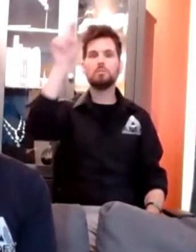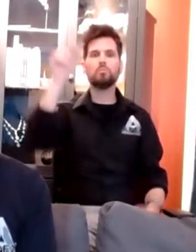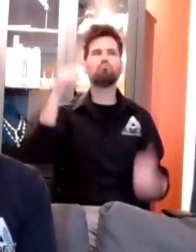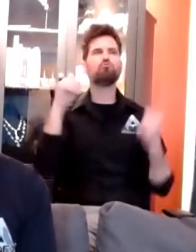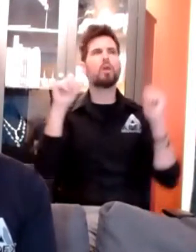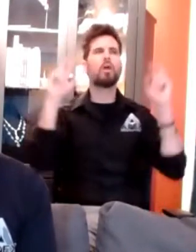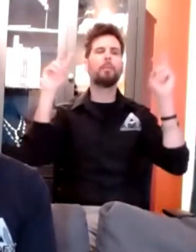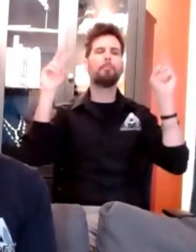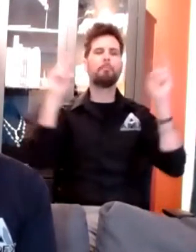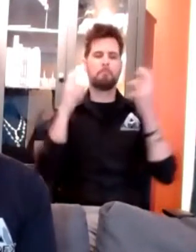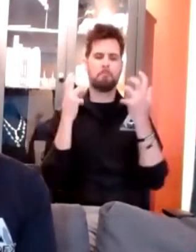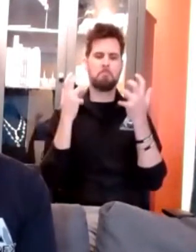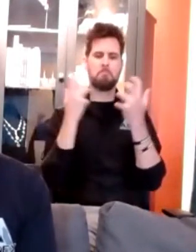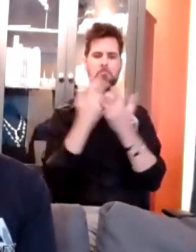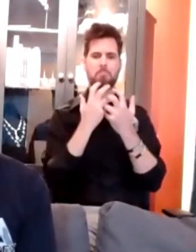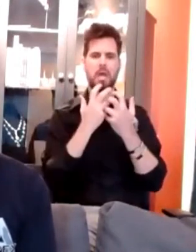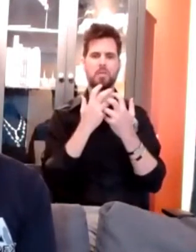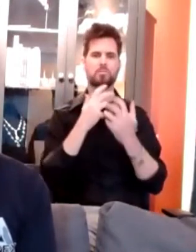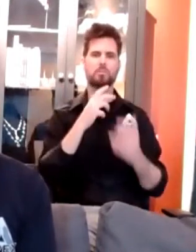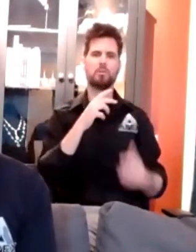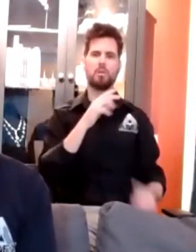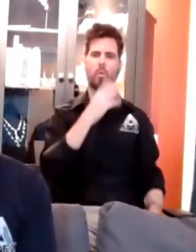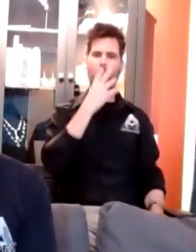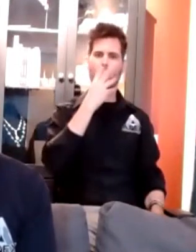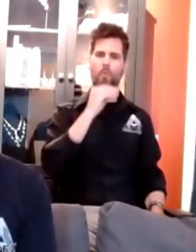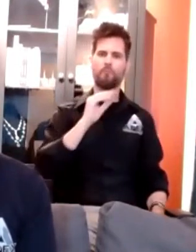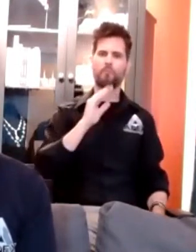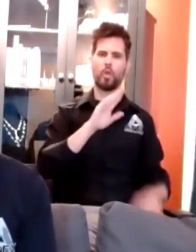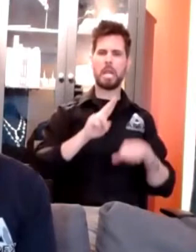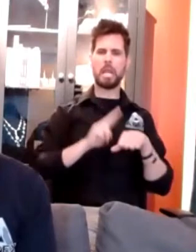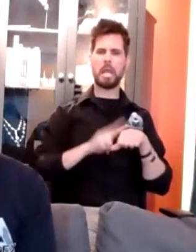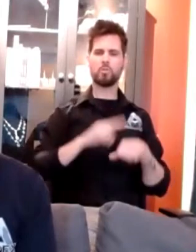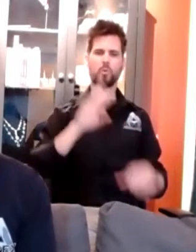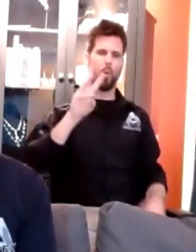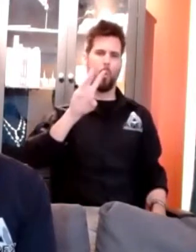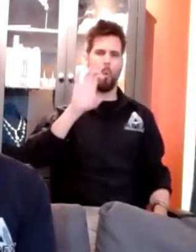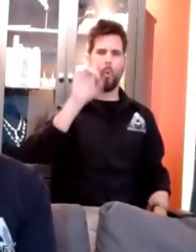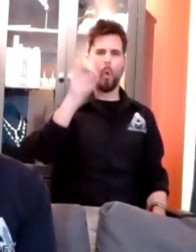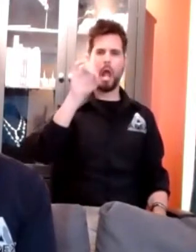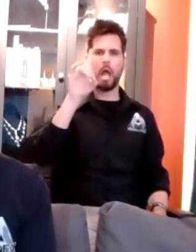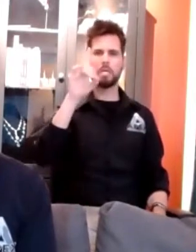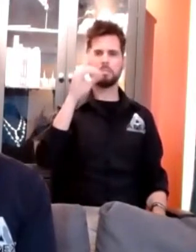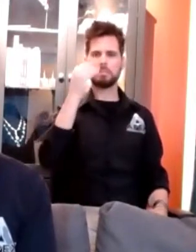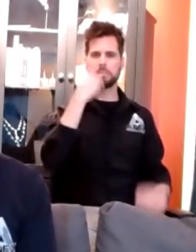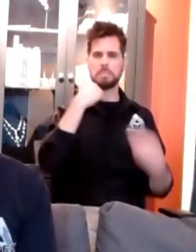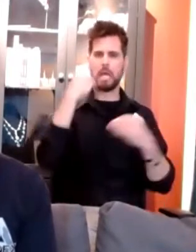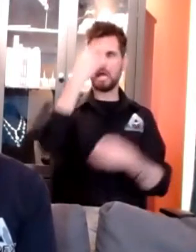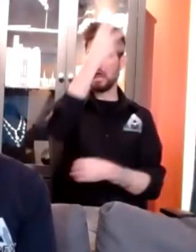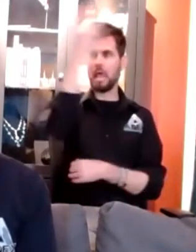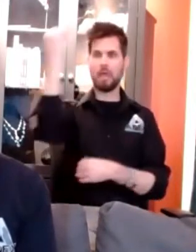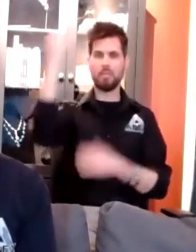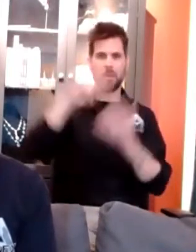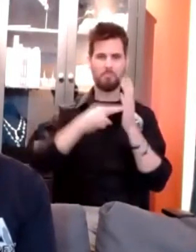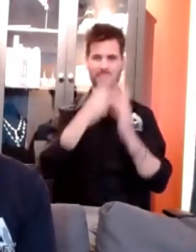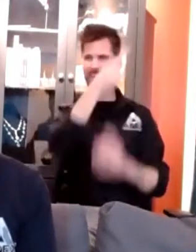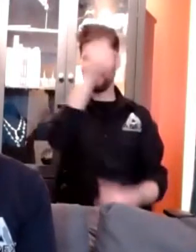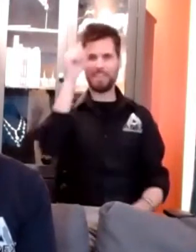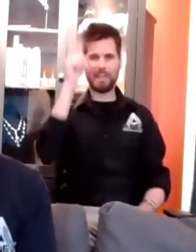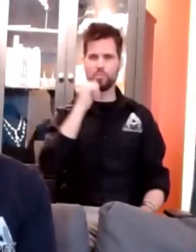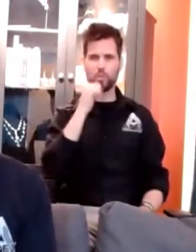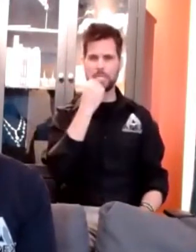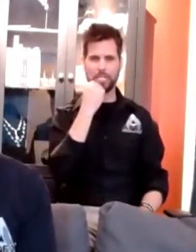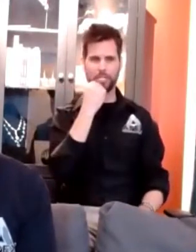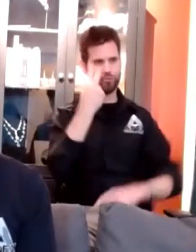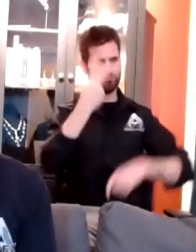by feeding them maybe once a week or once every, they stagger it, they have fast a lot. And so I brought it